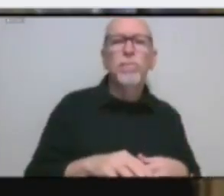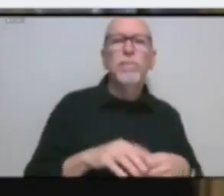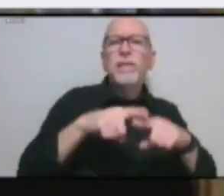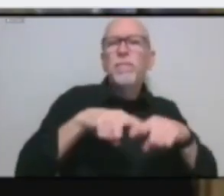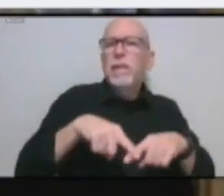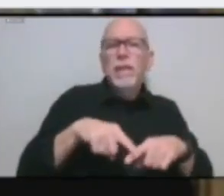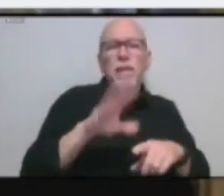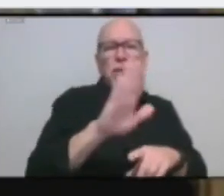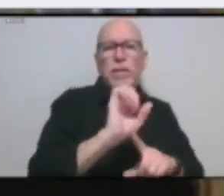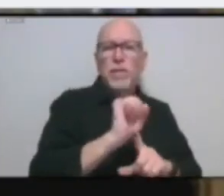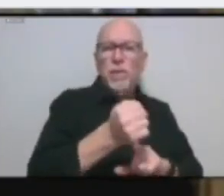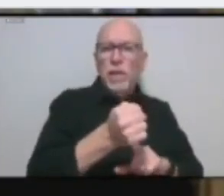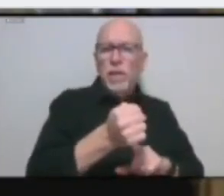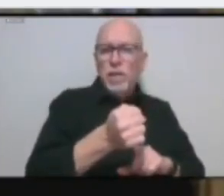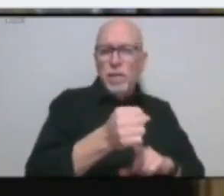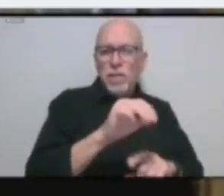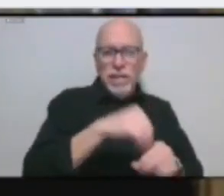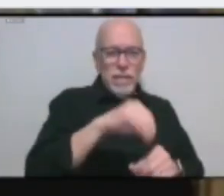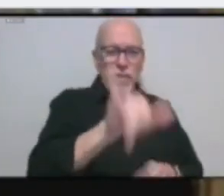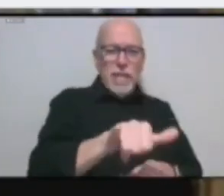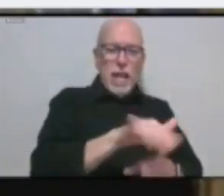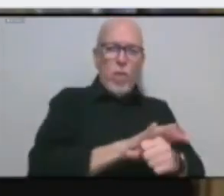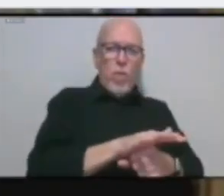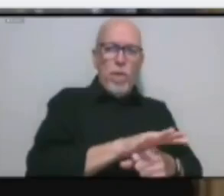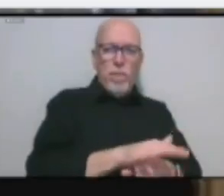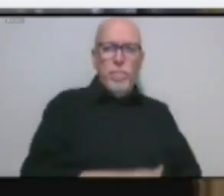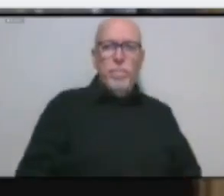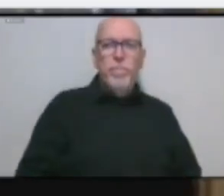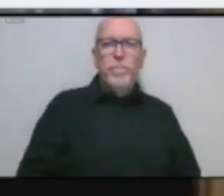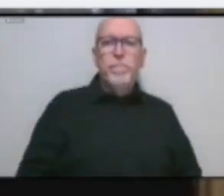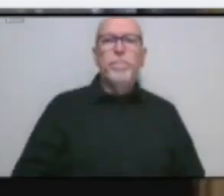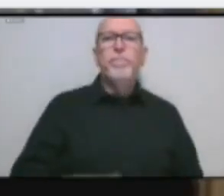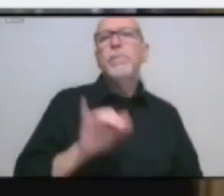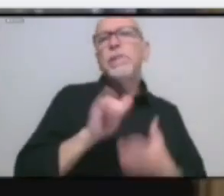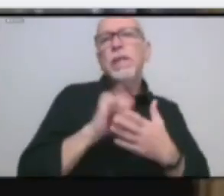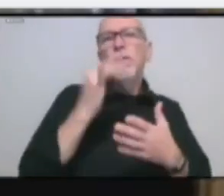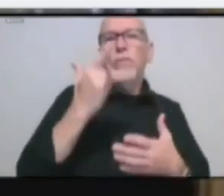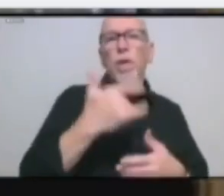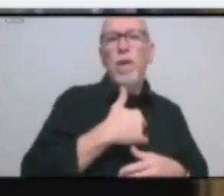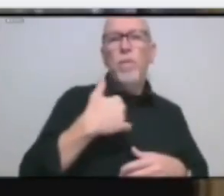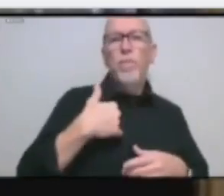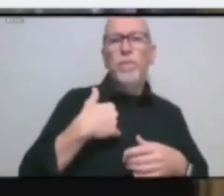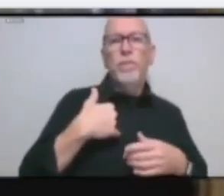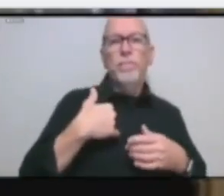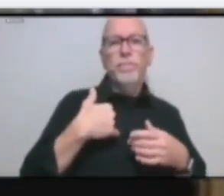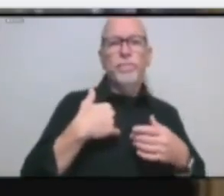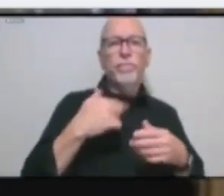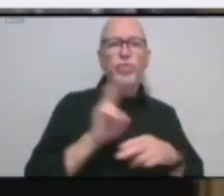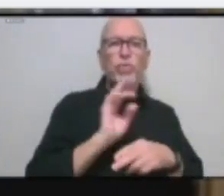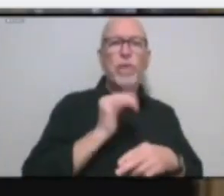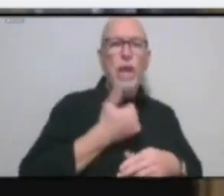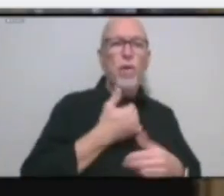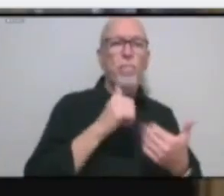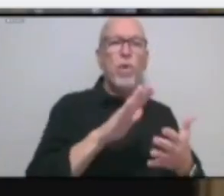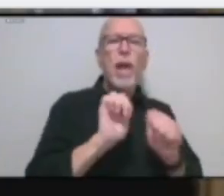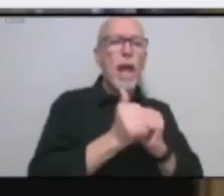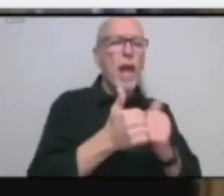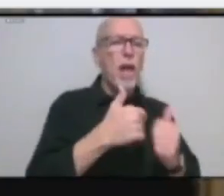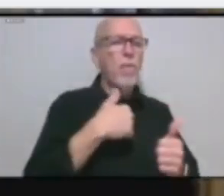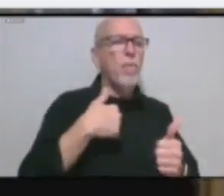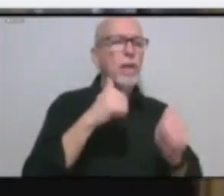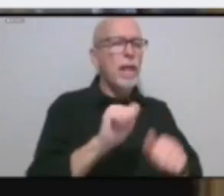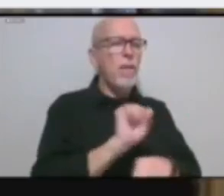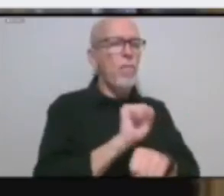on in that local community. And so that's why we've taken this approach of how do we work with